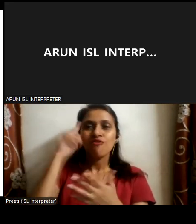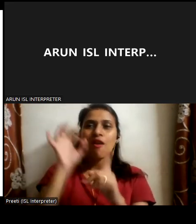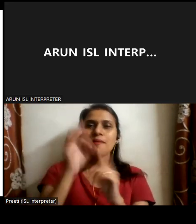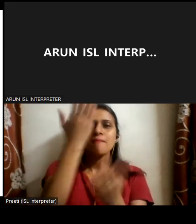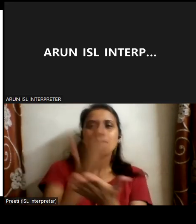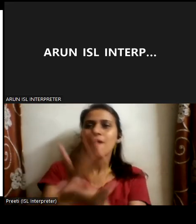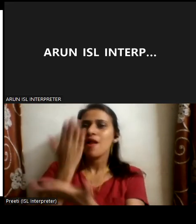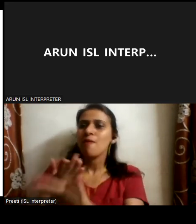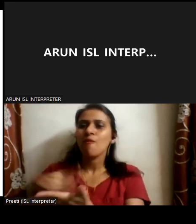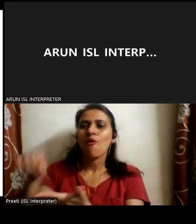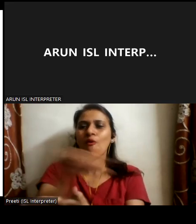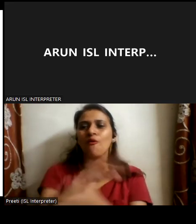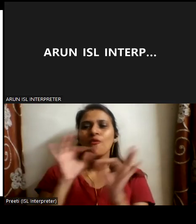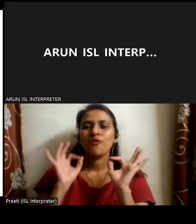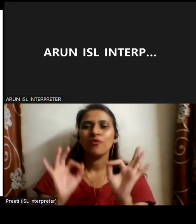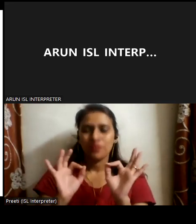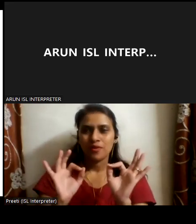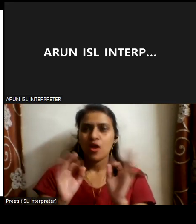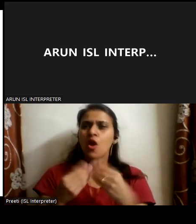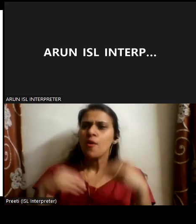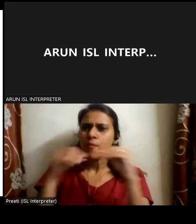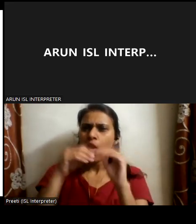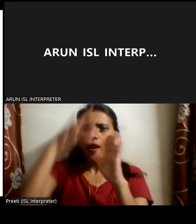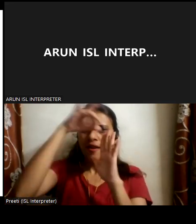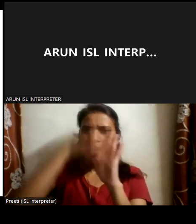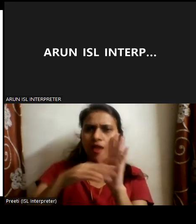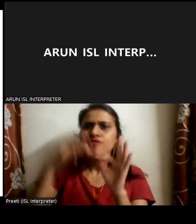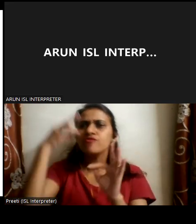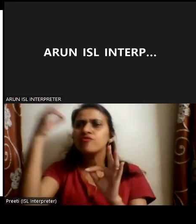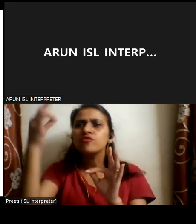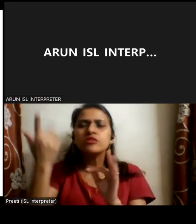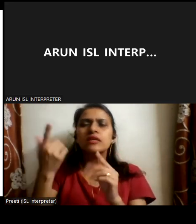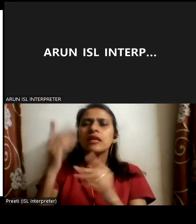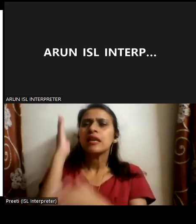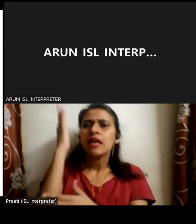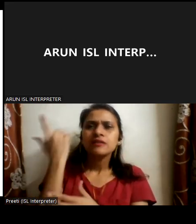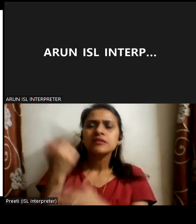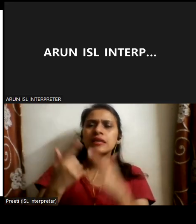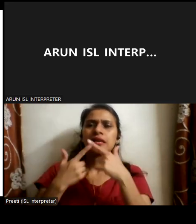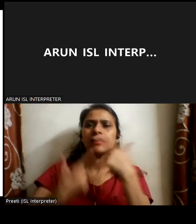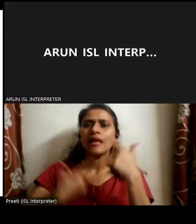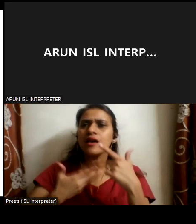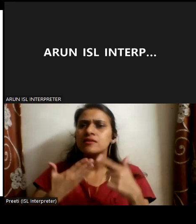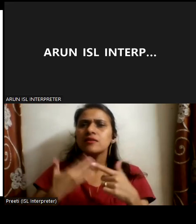lecture. More details for upcoming lectures and periodic tests will be shared soon. Thank you.